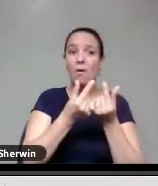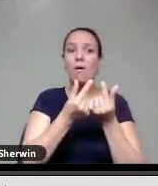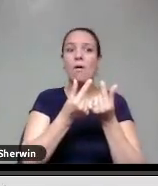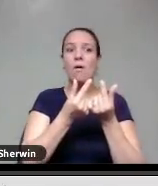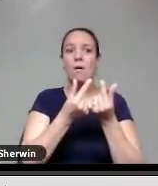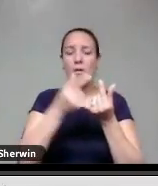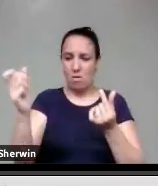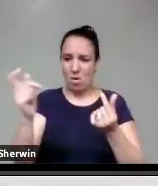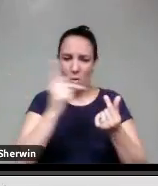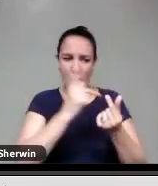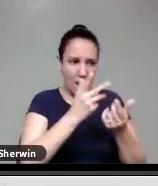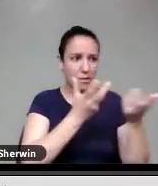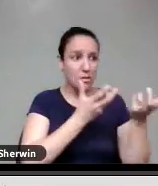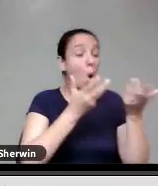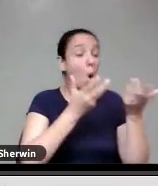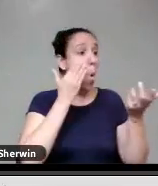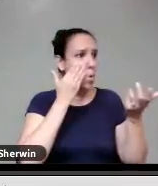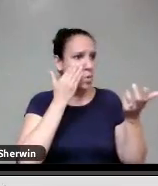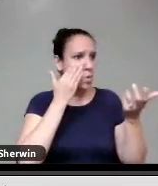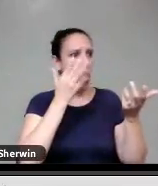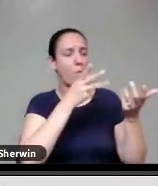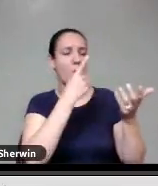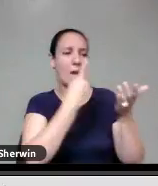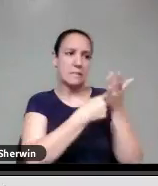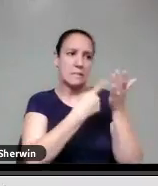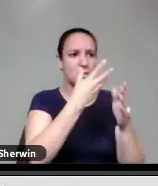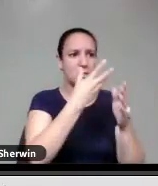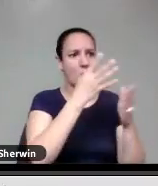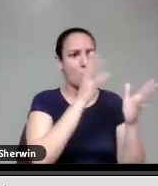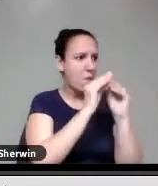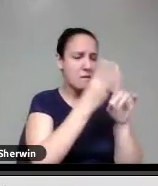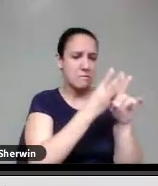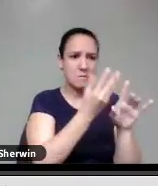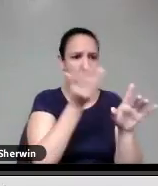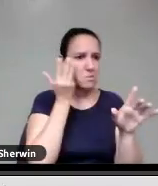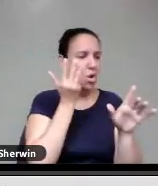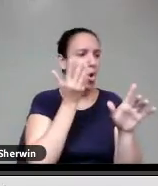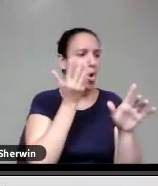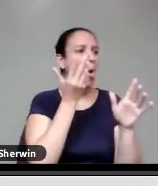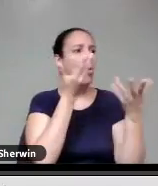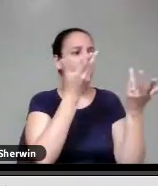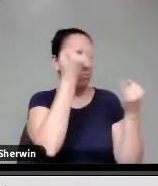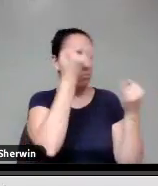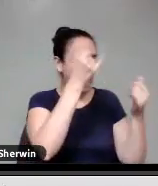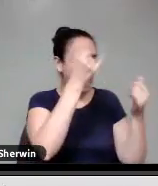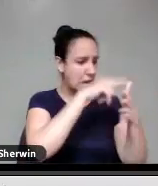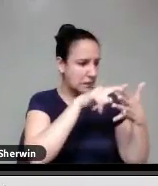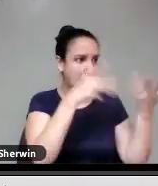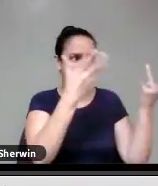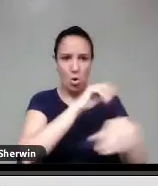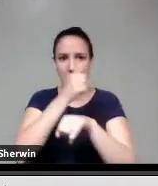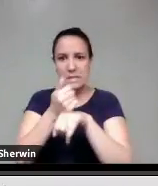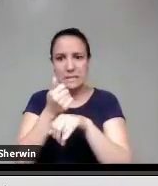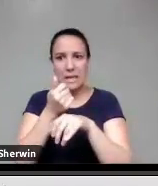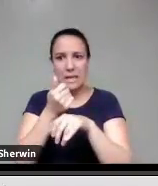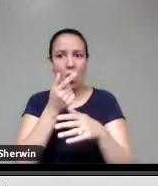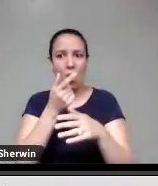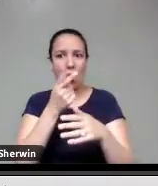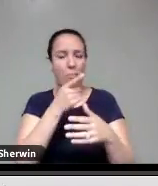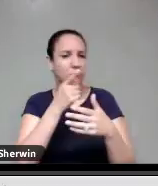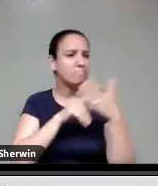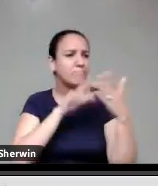and if you'll notice, we incorporated these 3 things, and now we're ready to do something fresh and new, and help us out. What is your feedback on